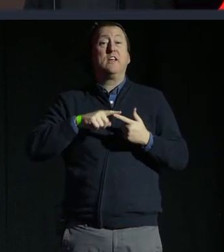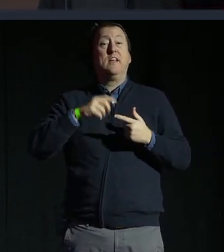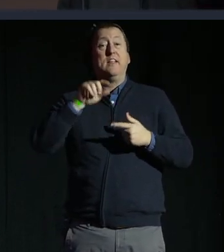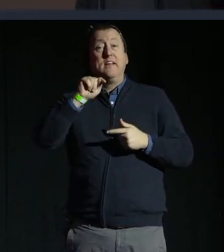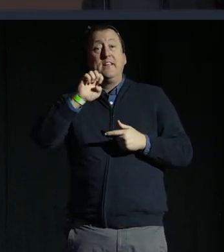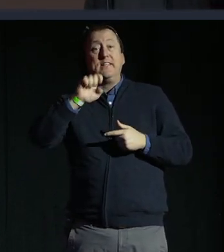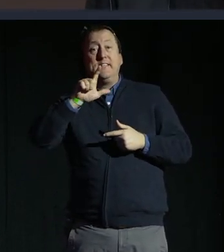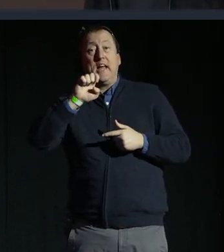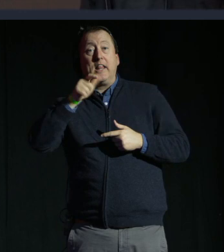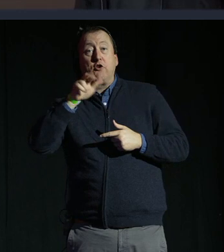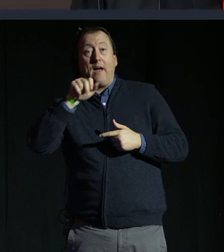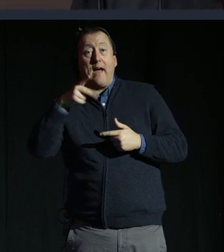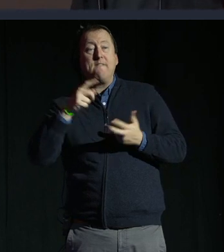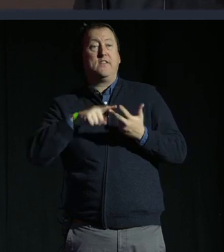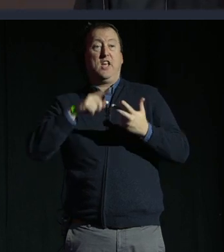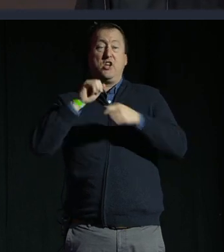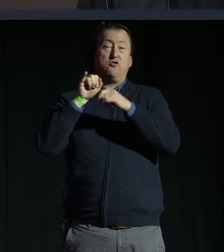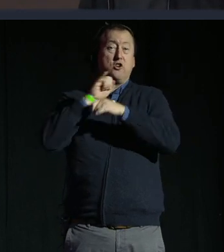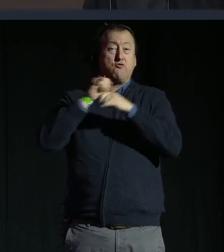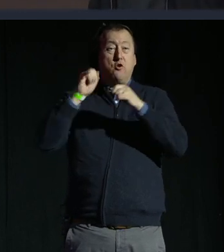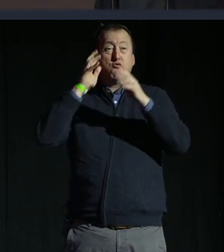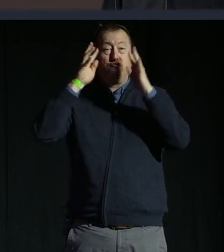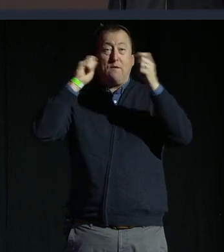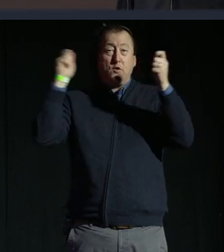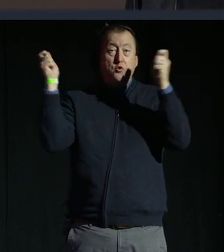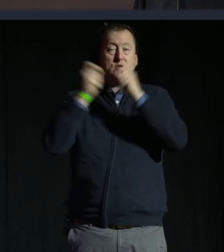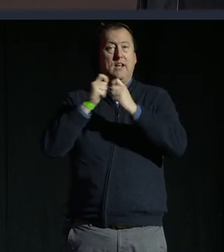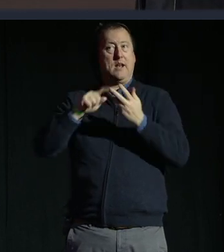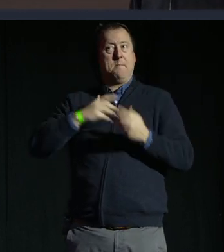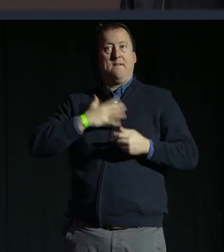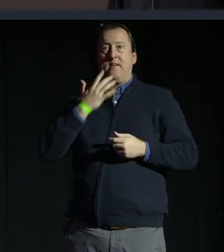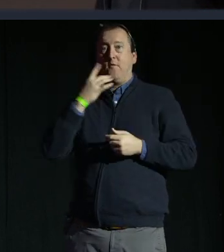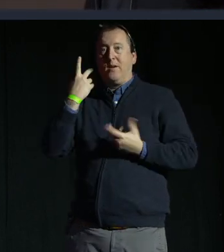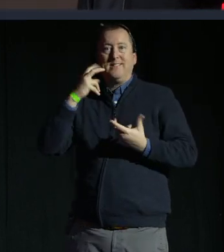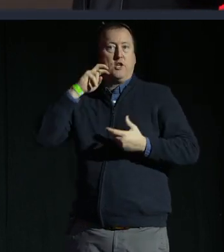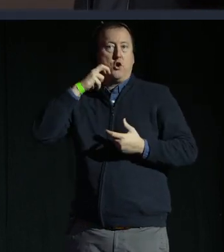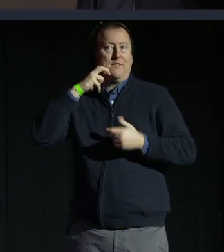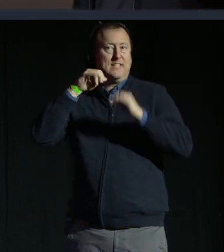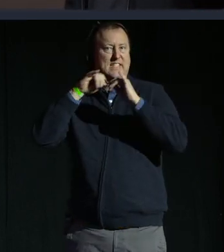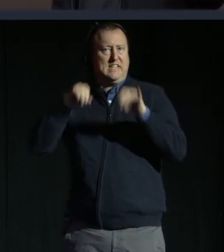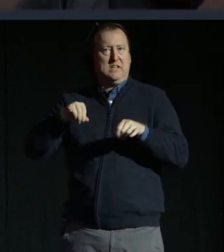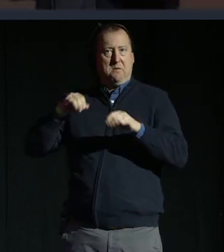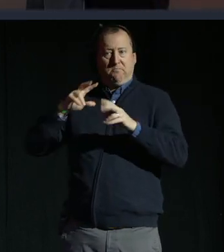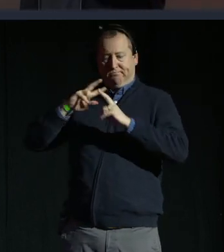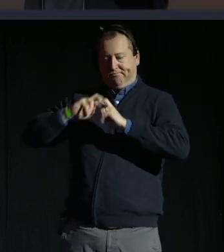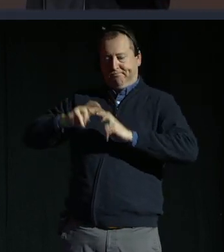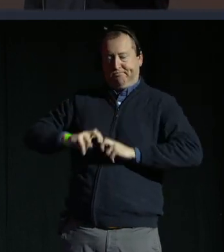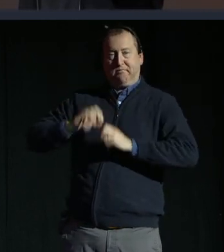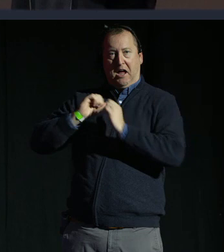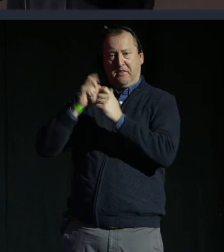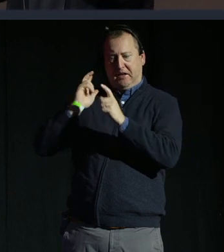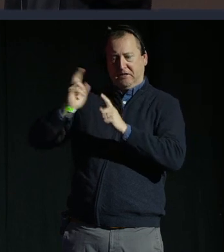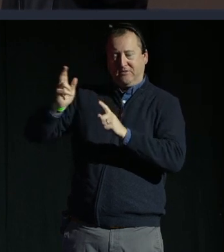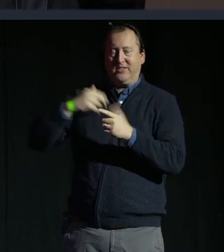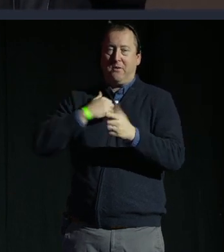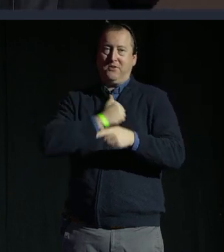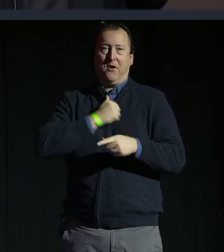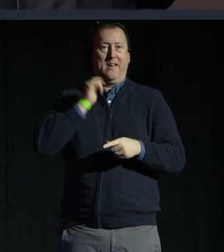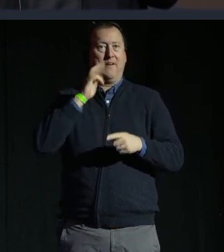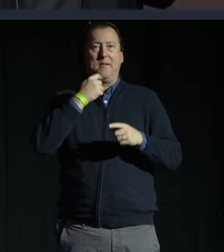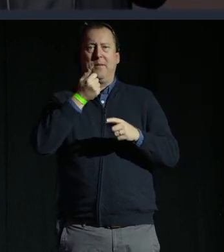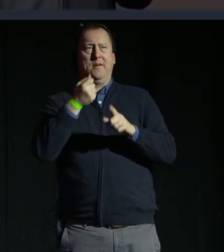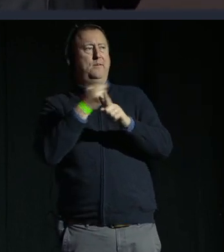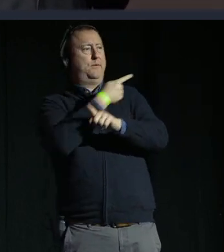Industrial Revolution, and I think in my favorite one, the history of the nervous system. So forgive me if I digress for just a